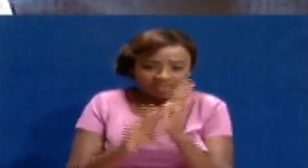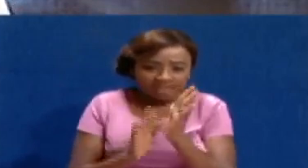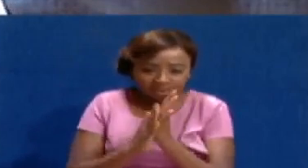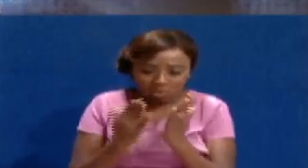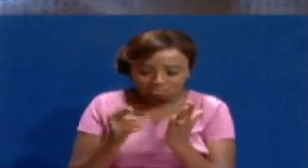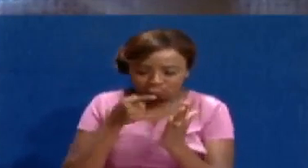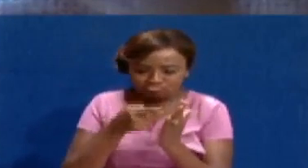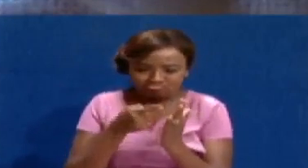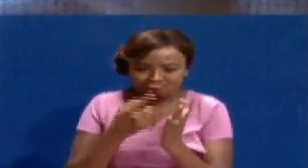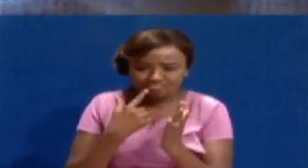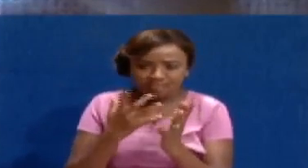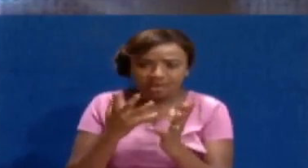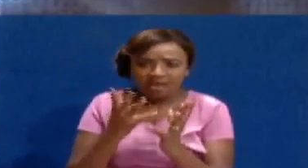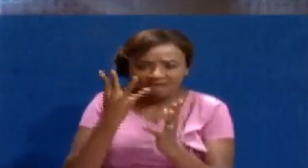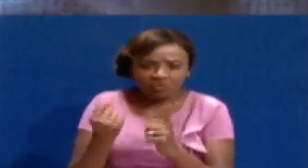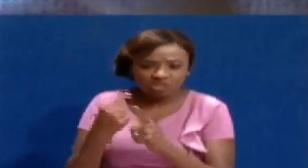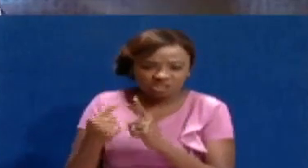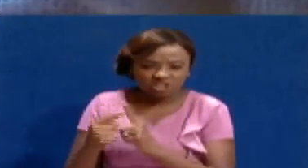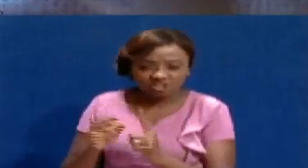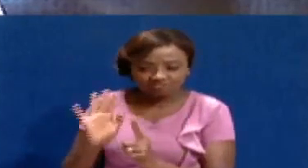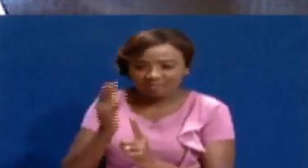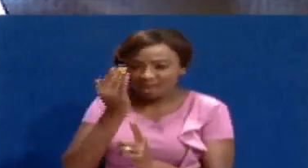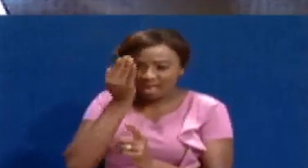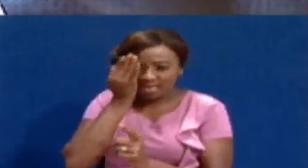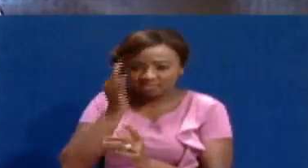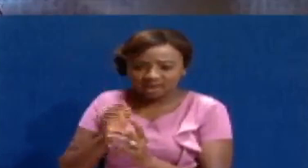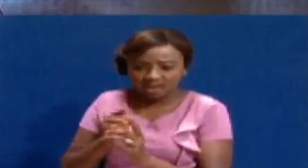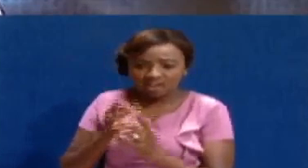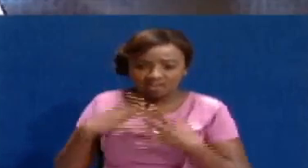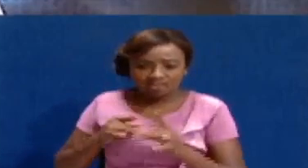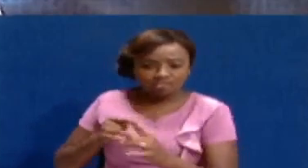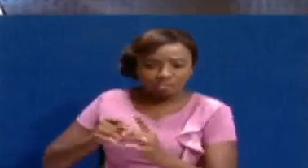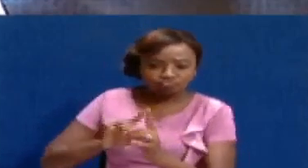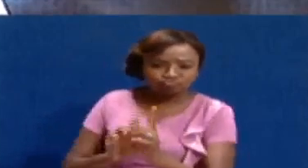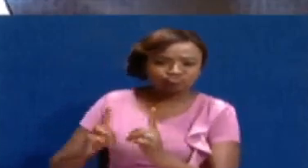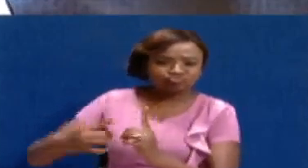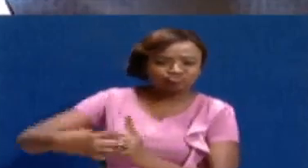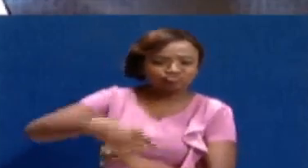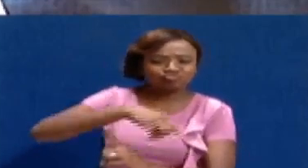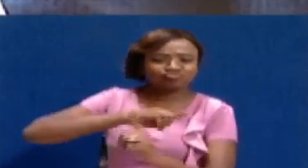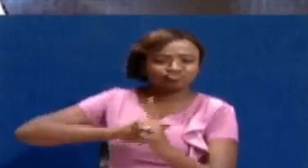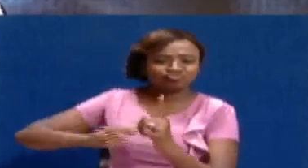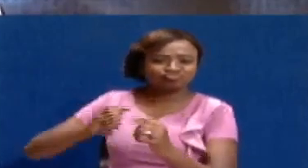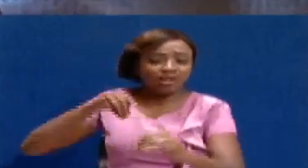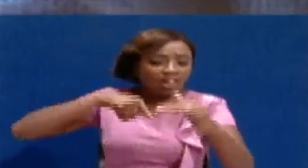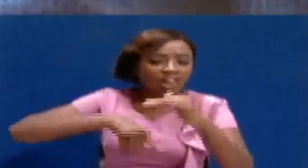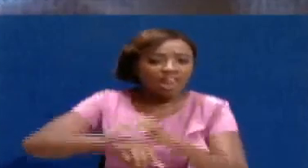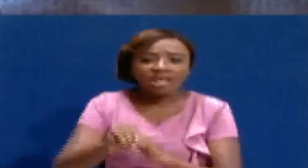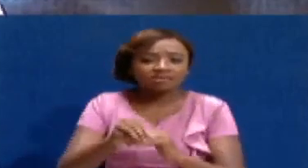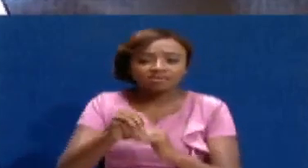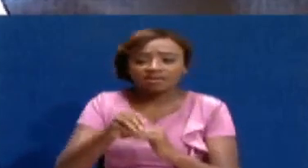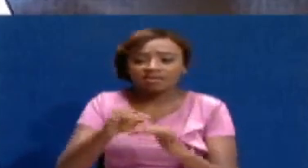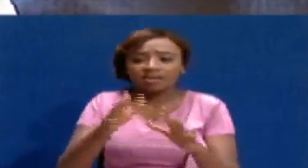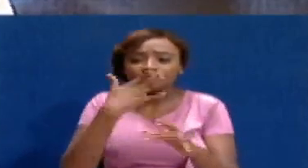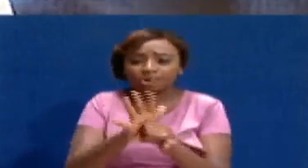a whole 40 years for the chosen people to reach Canaan, the promised land. All the while, they wandered in the